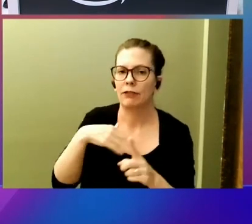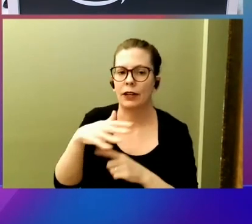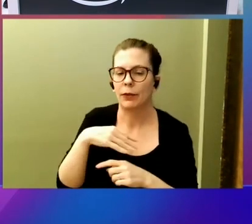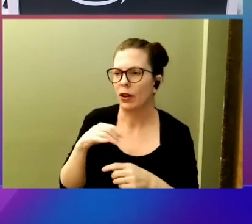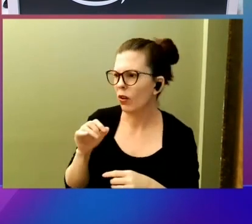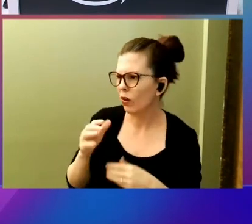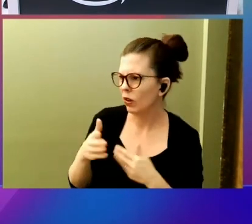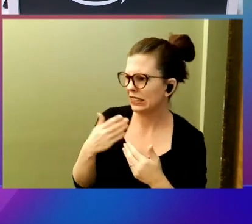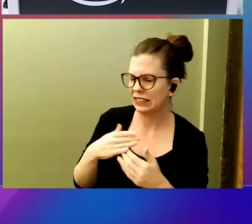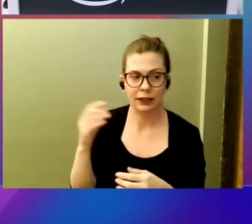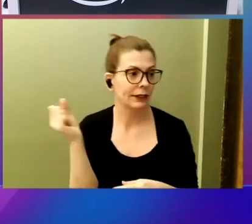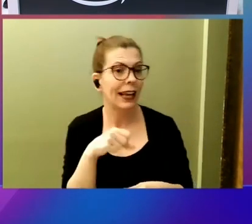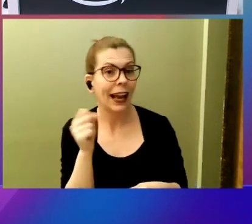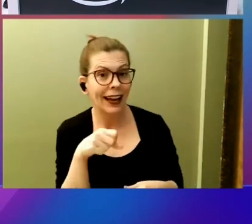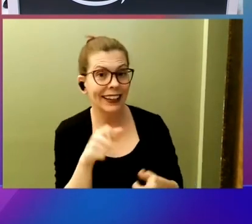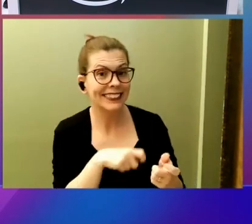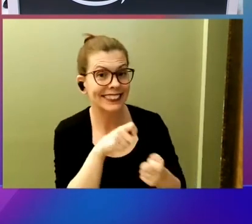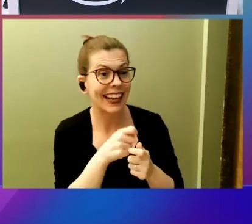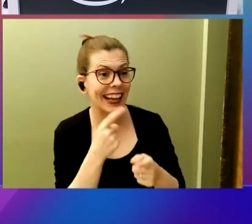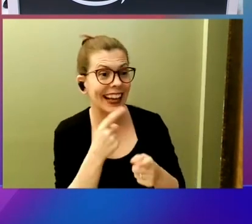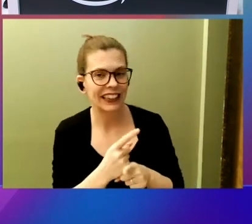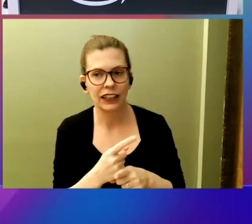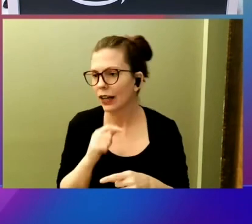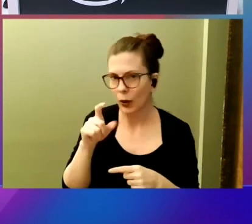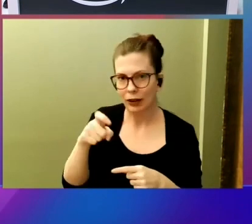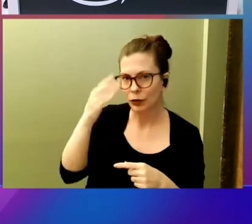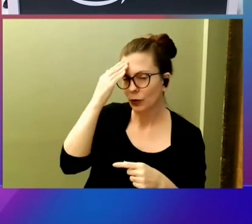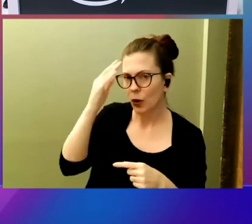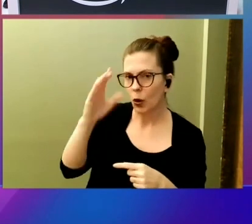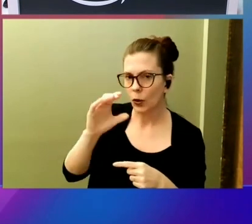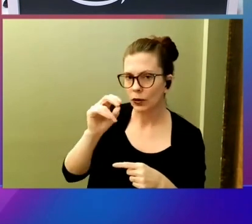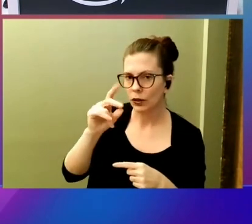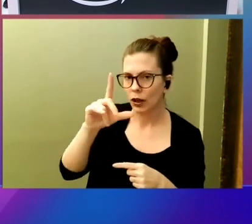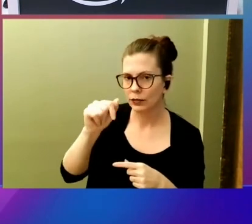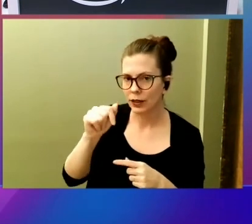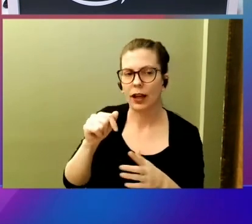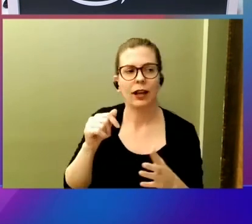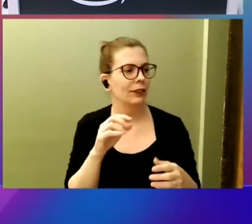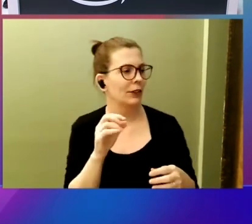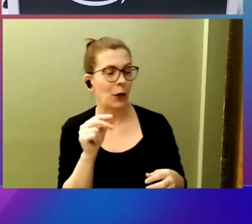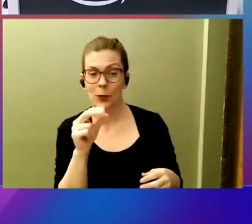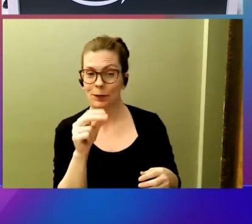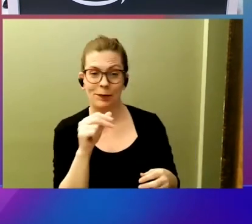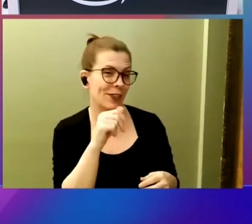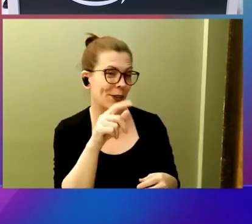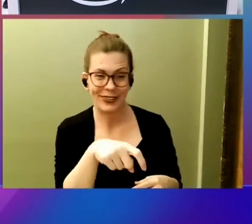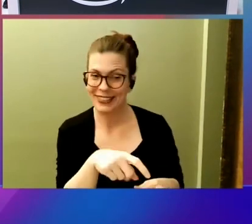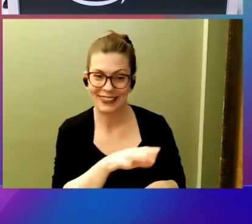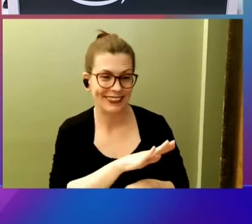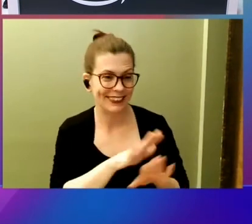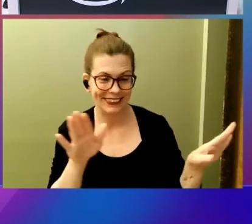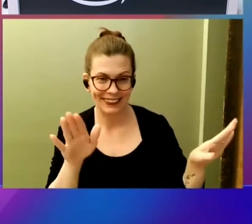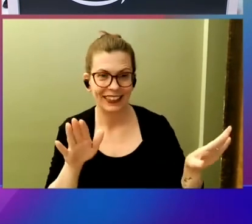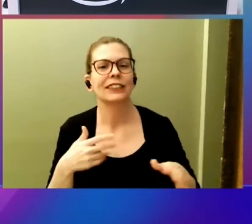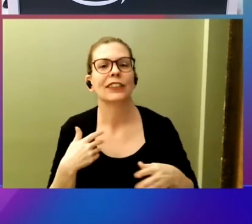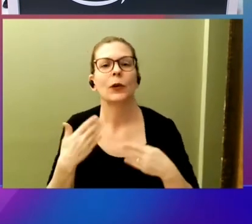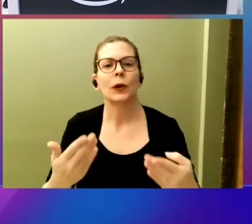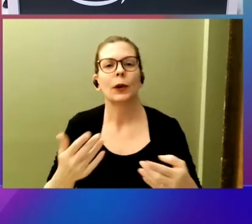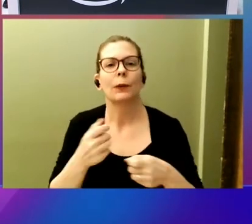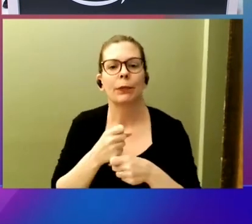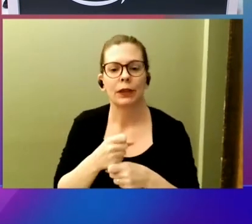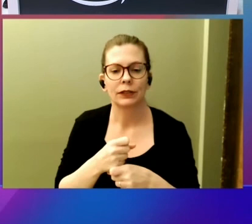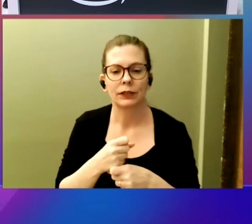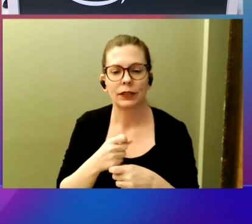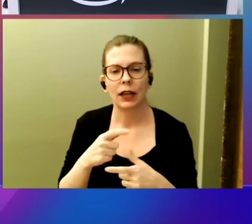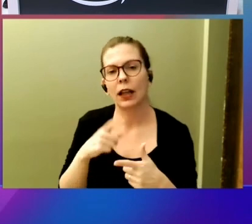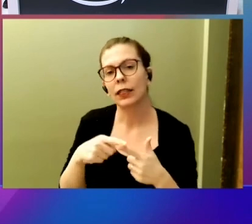Yes, exactly. I don't have to know the Conda. Exactly. No, Okay. you do not. And so we're going to build this, and we're going to create